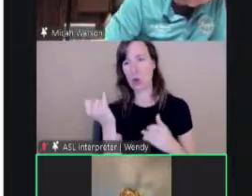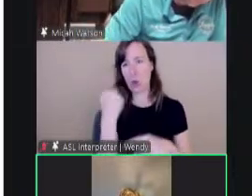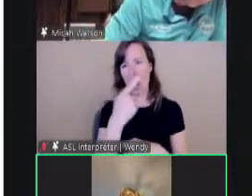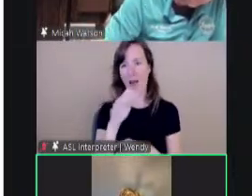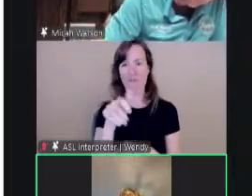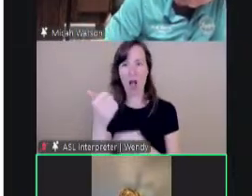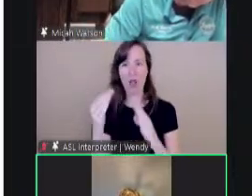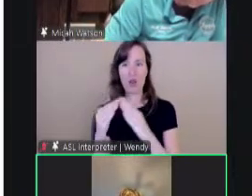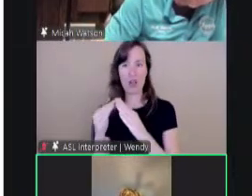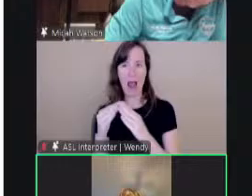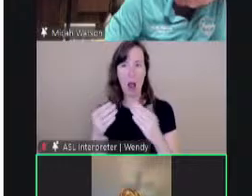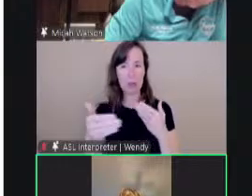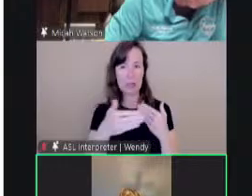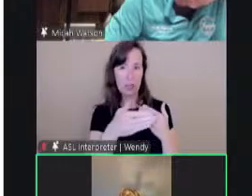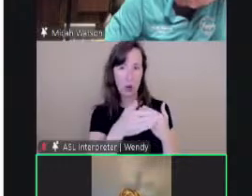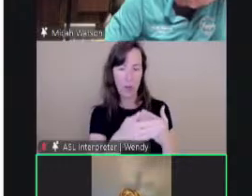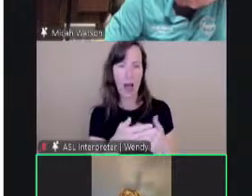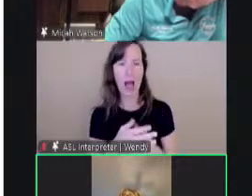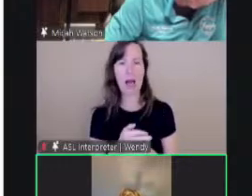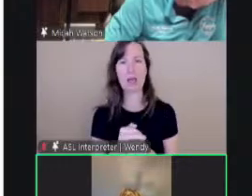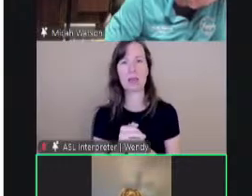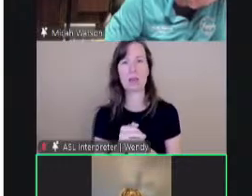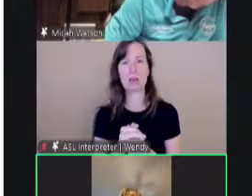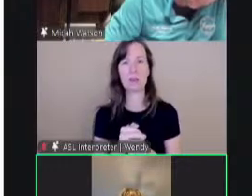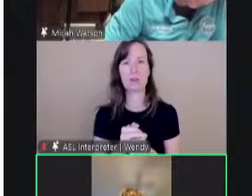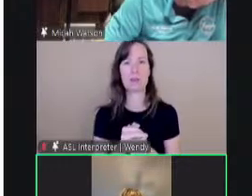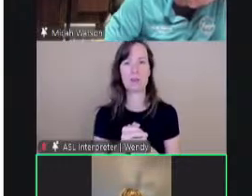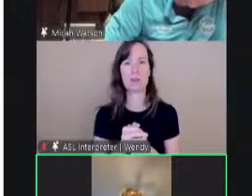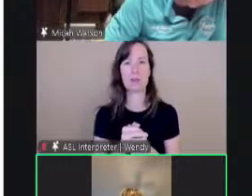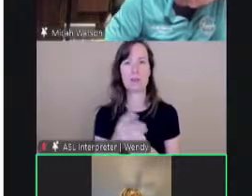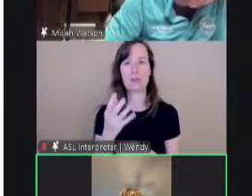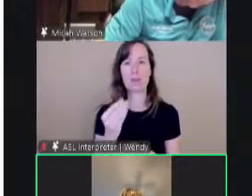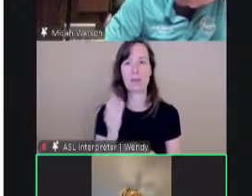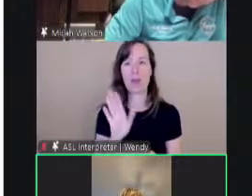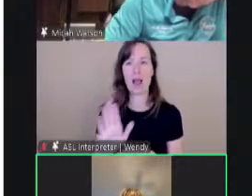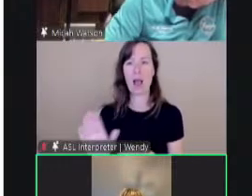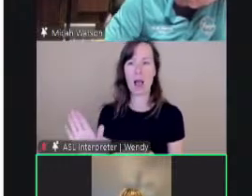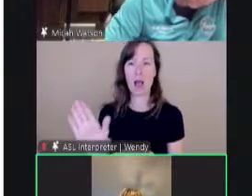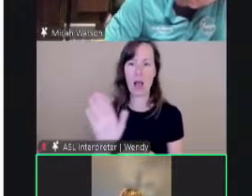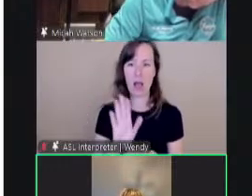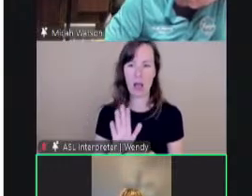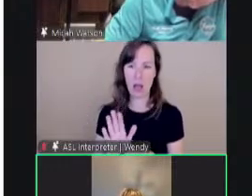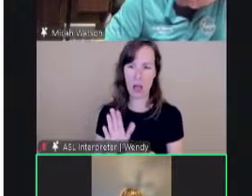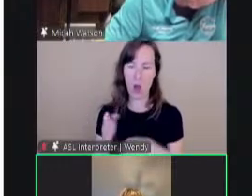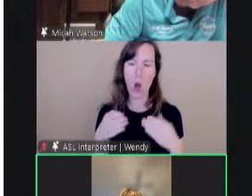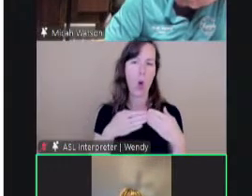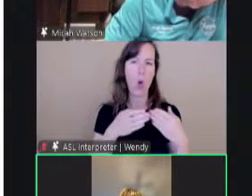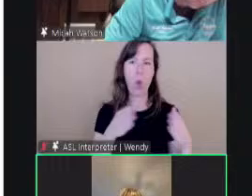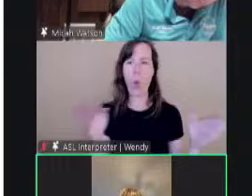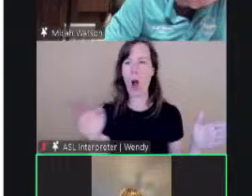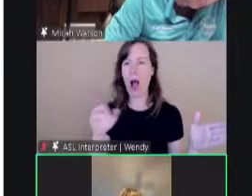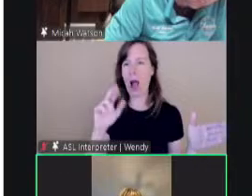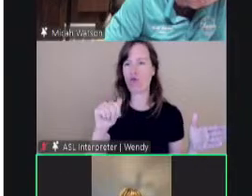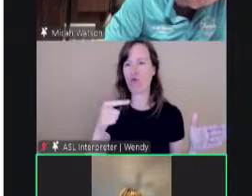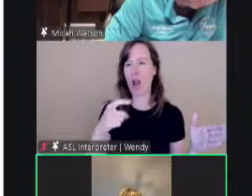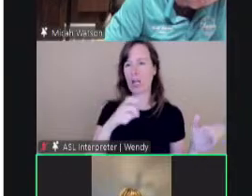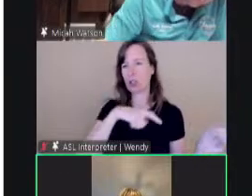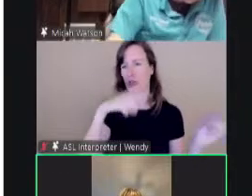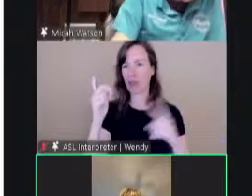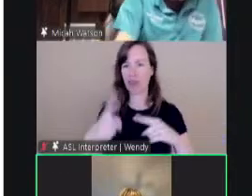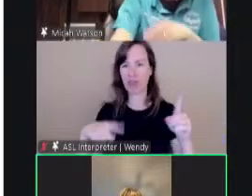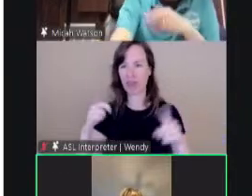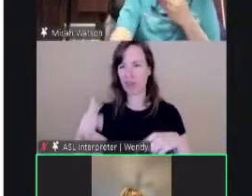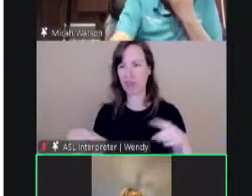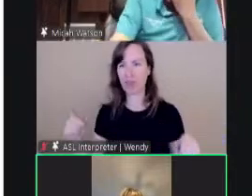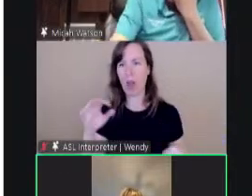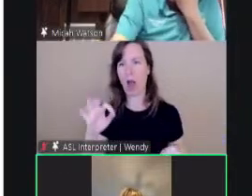municipalities nearby you, and it's a wide range of numbers.